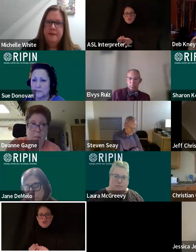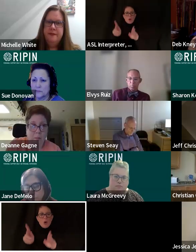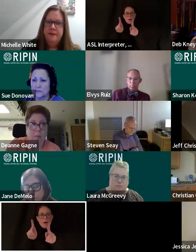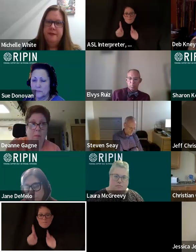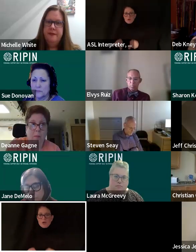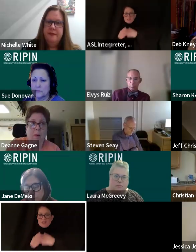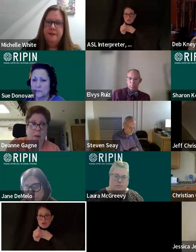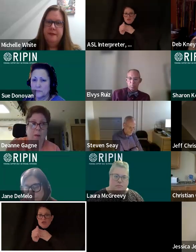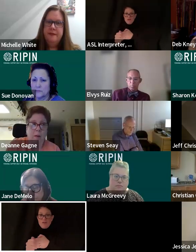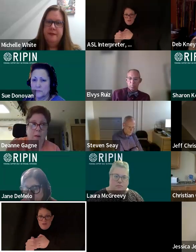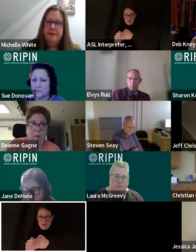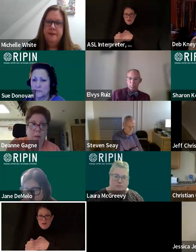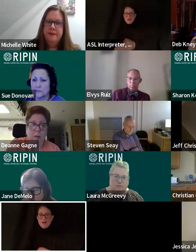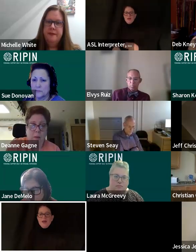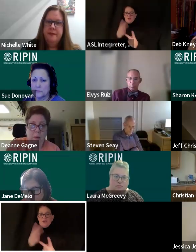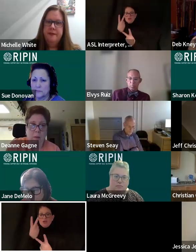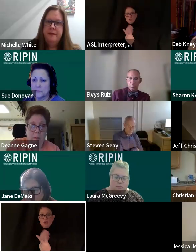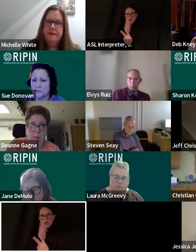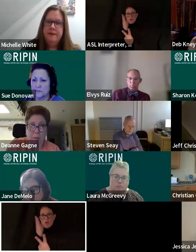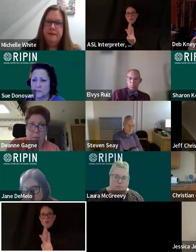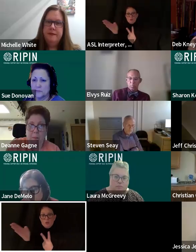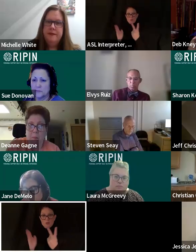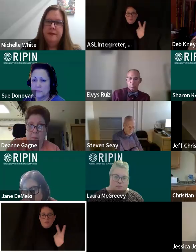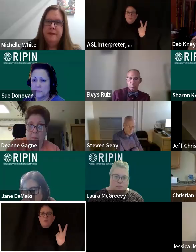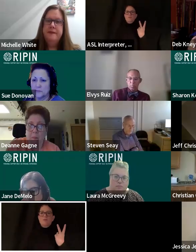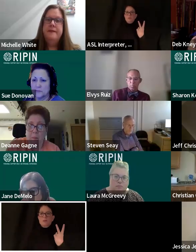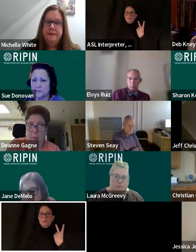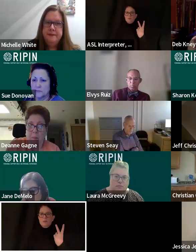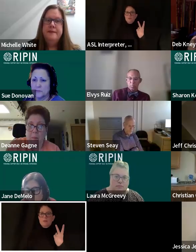person-driven, so it has two ways.